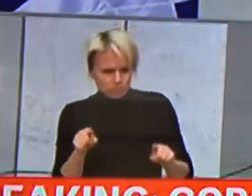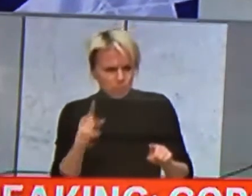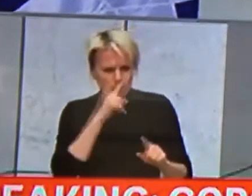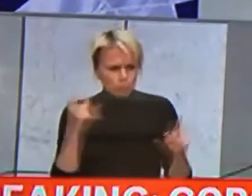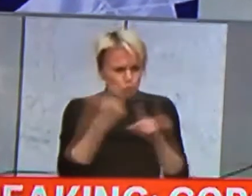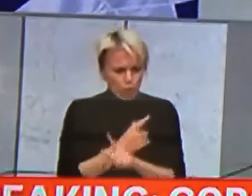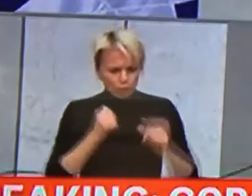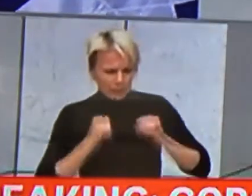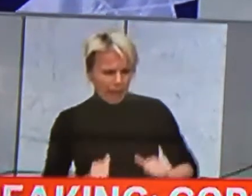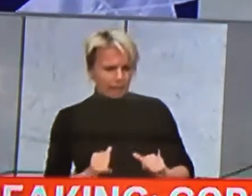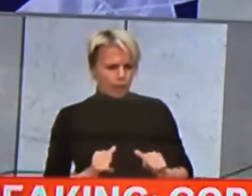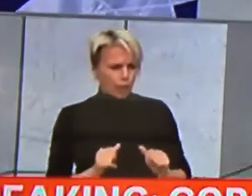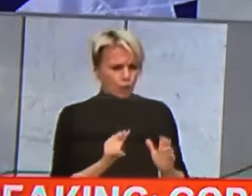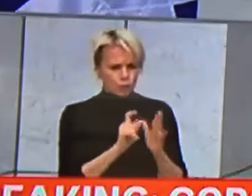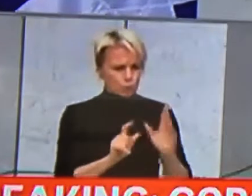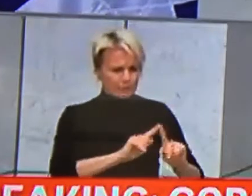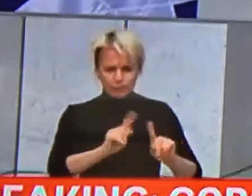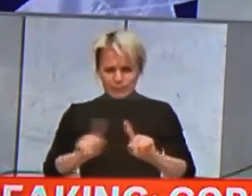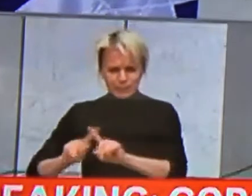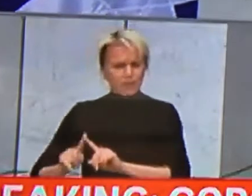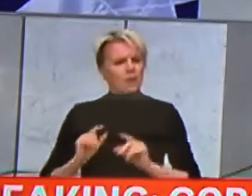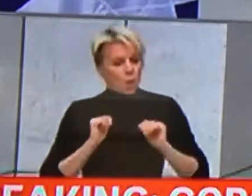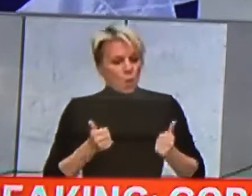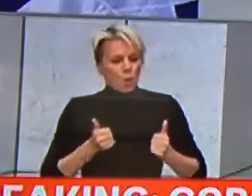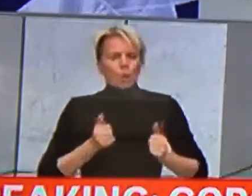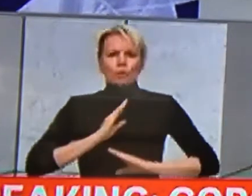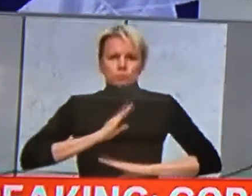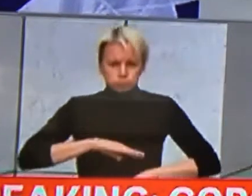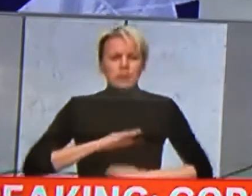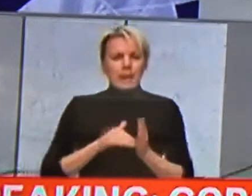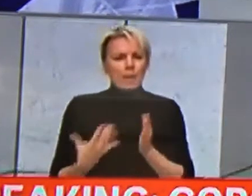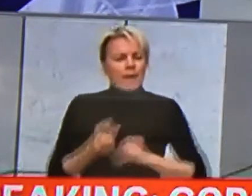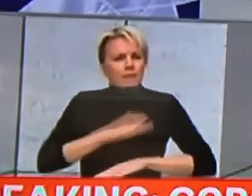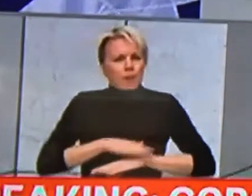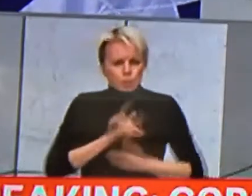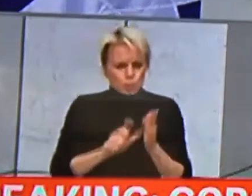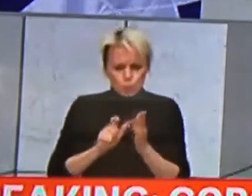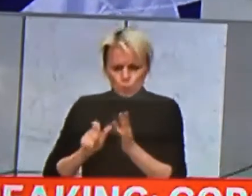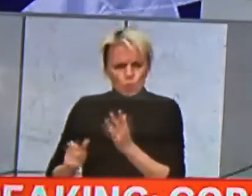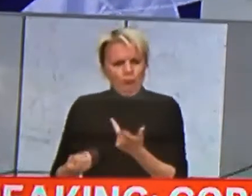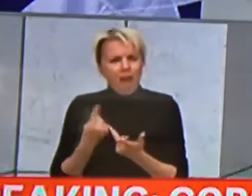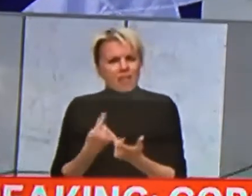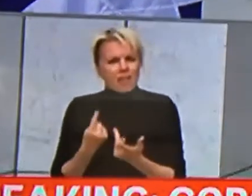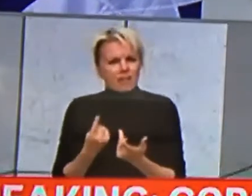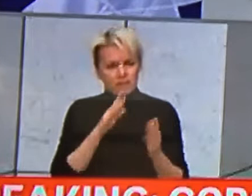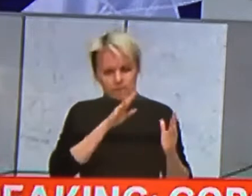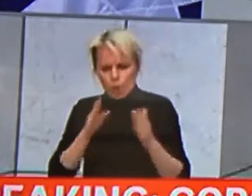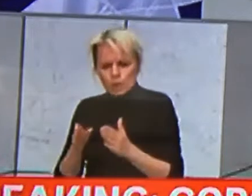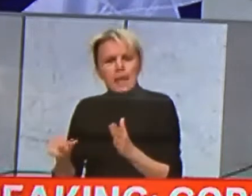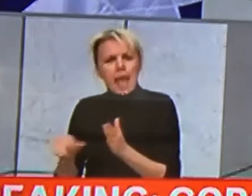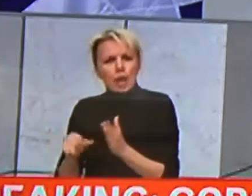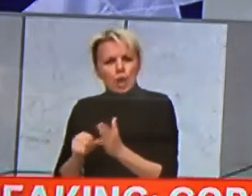what we announced, particularly last Sunday, that this gives us the opportunity to do that and to continue to work on the economic supports as